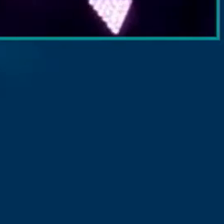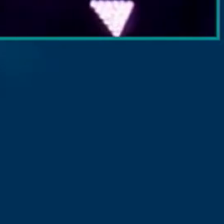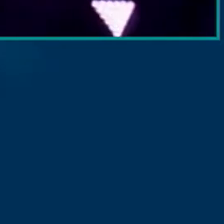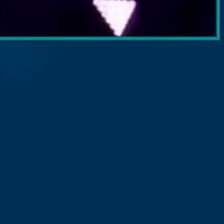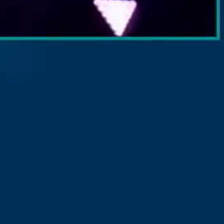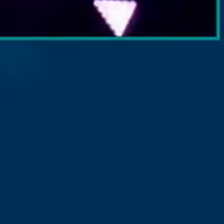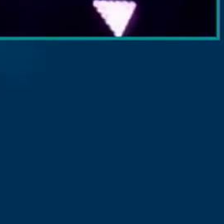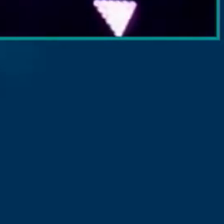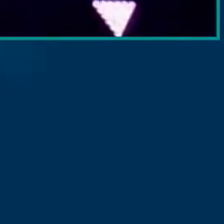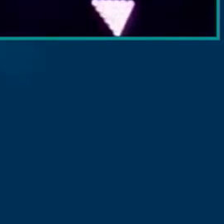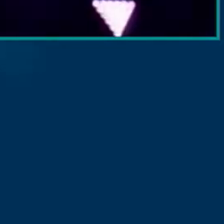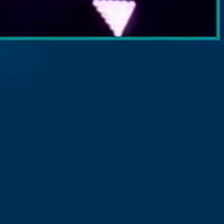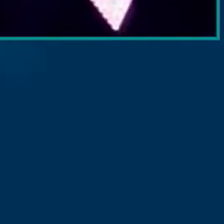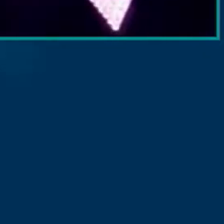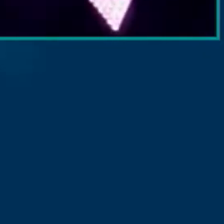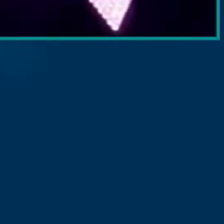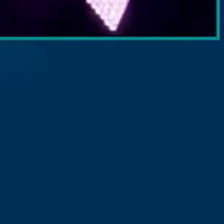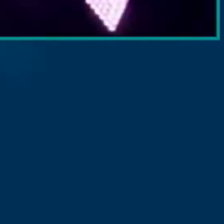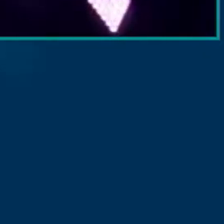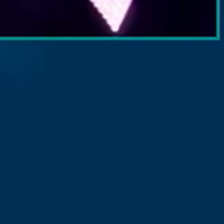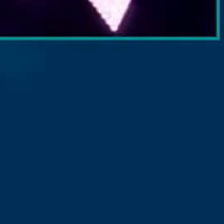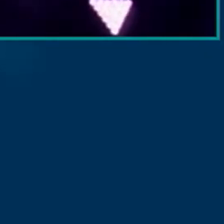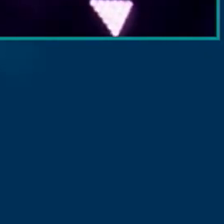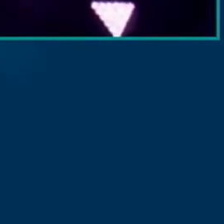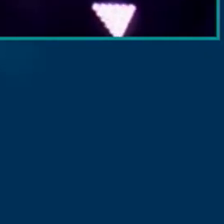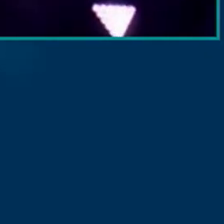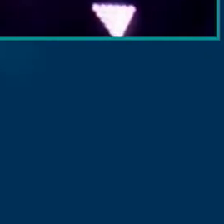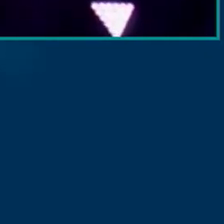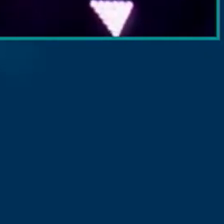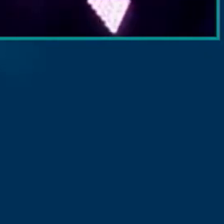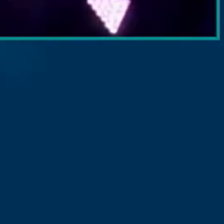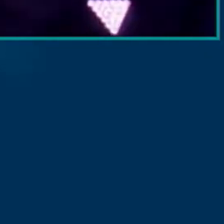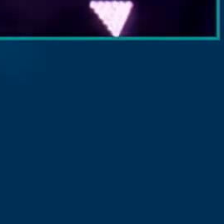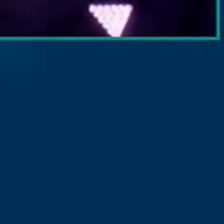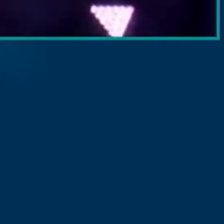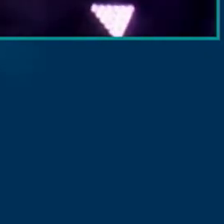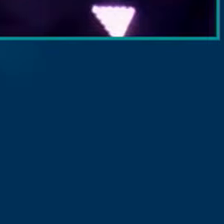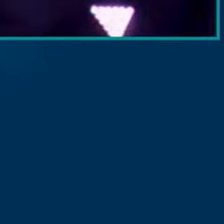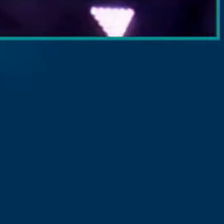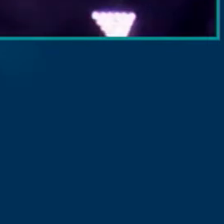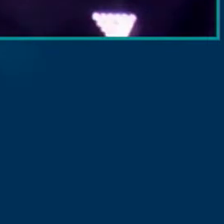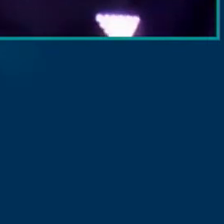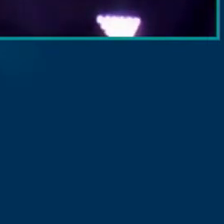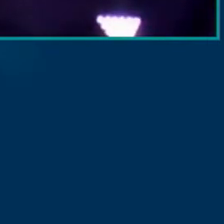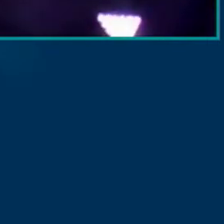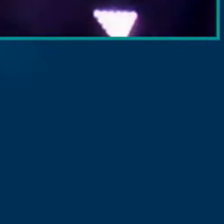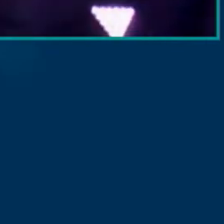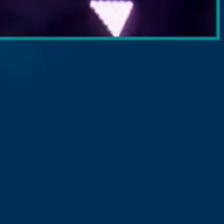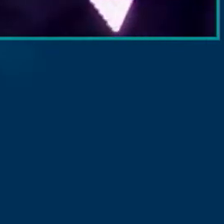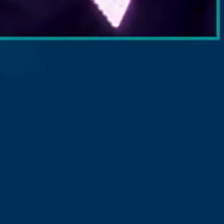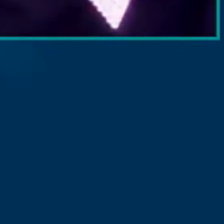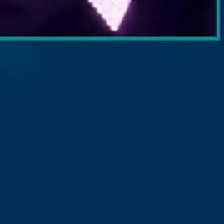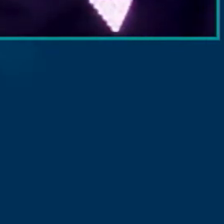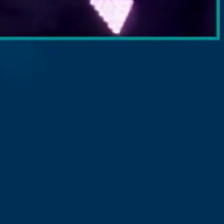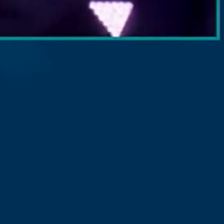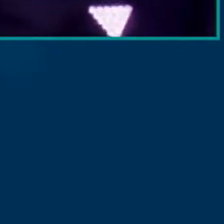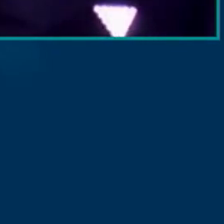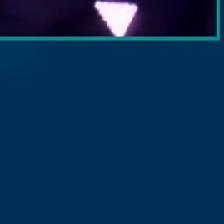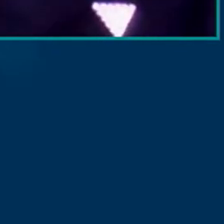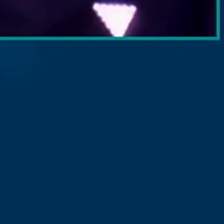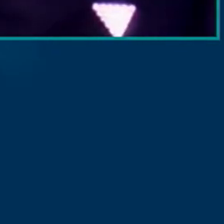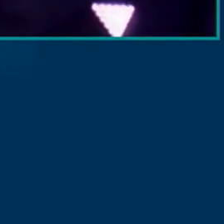credit conditions, need to take this into account. The taxonomy clearly mentions